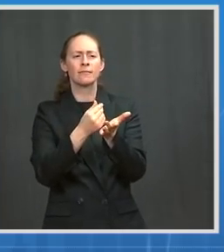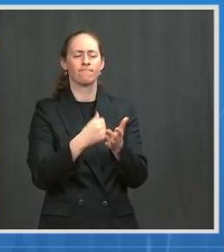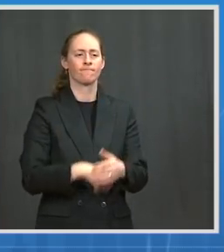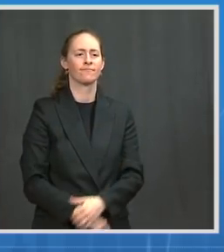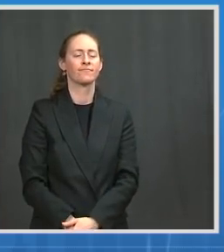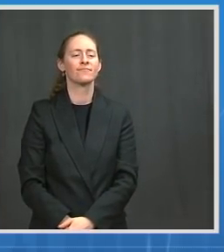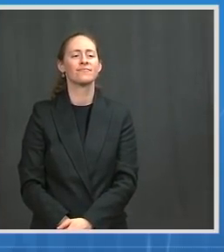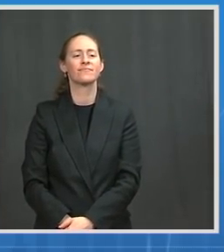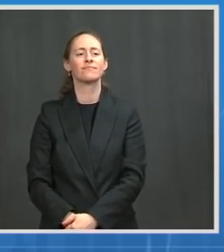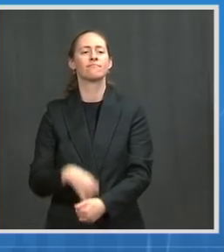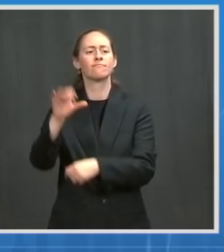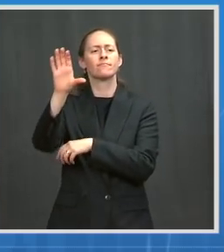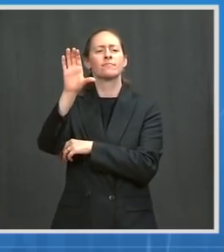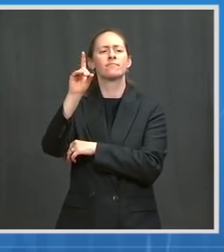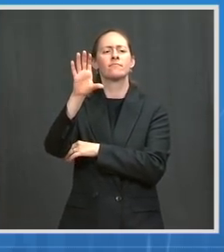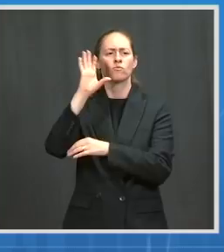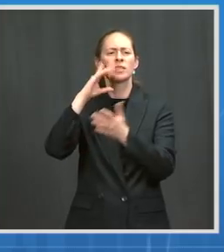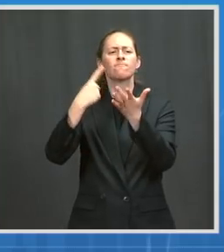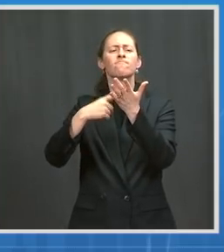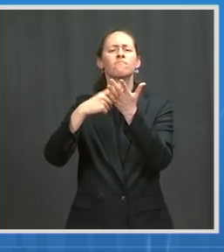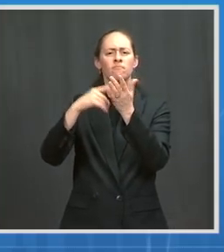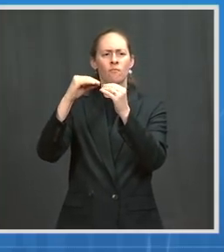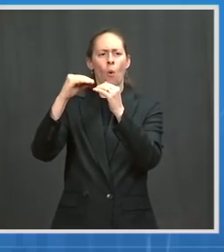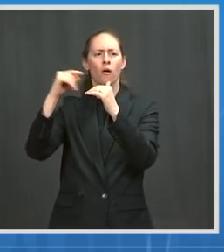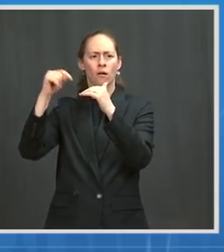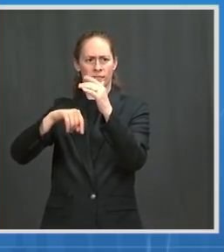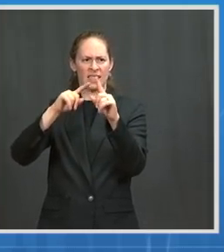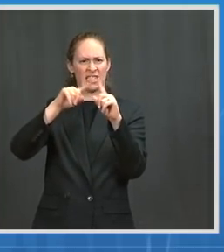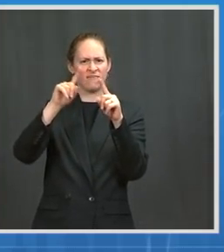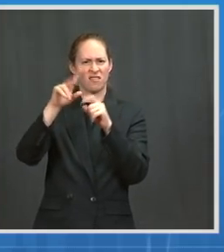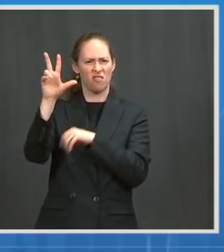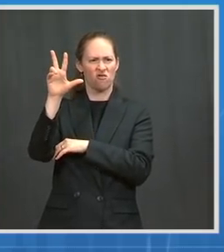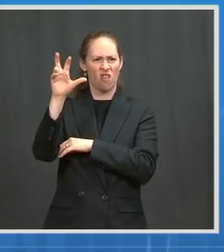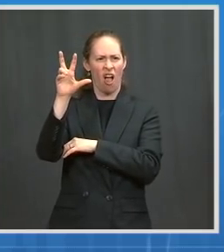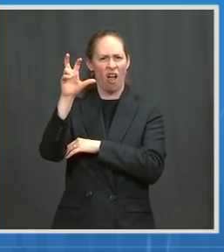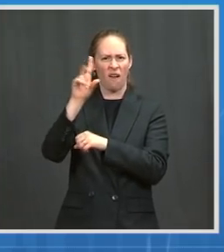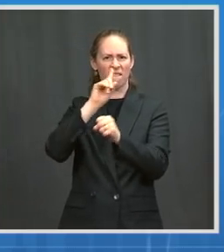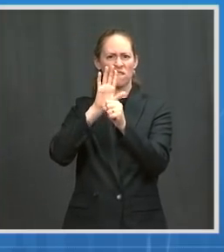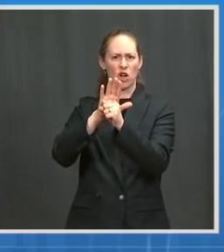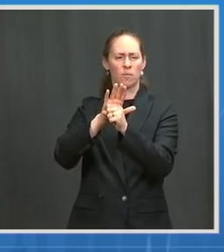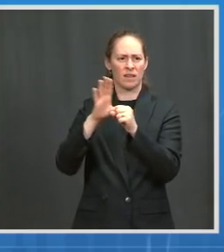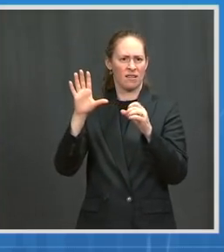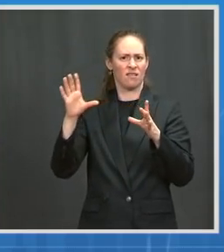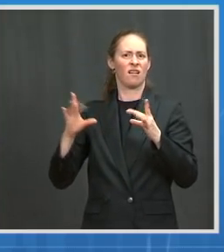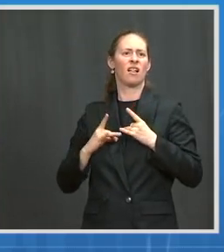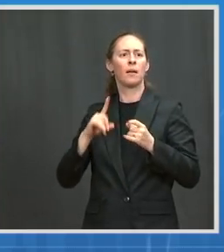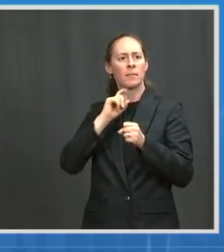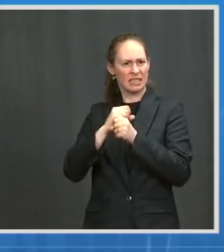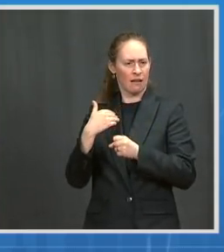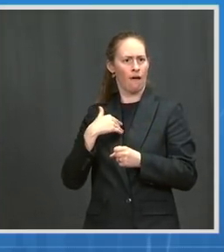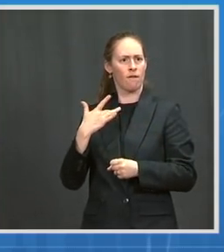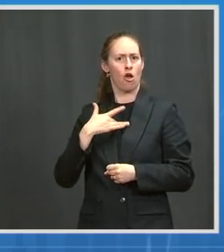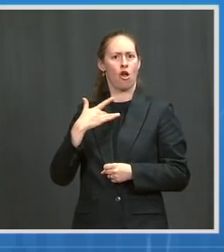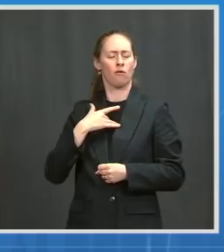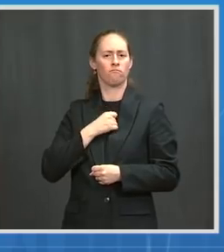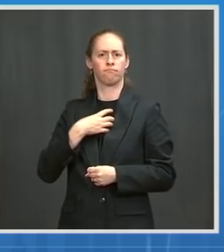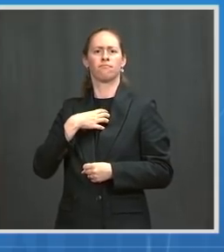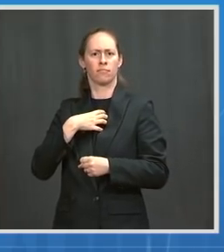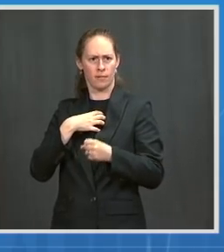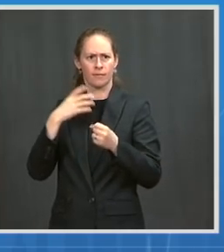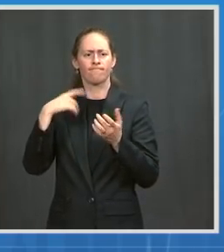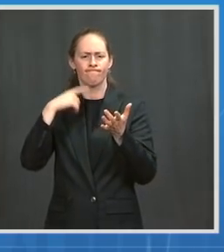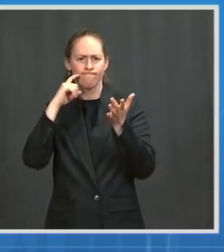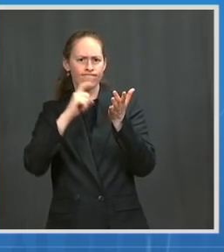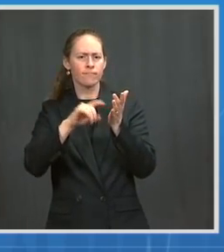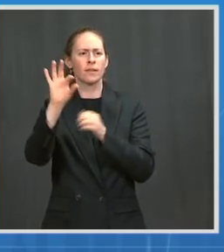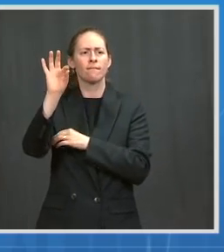confirmed cases of myocarditis and pericarditis reported to CDC and FDA among the over 20 million adolescents and